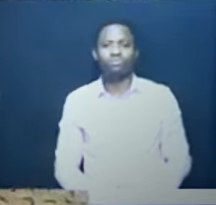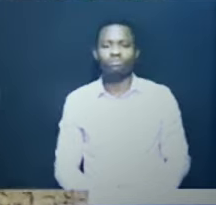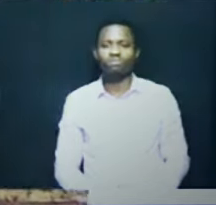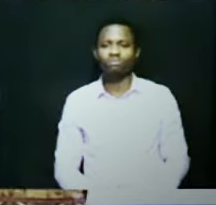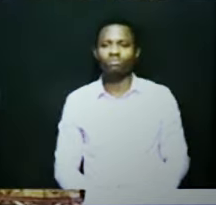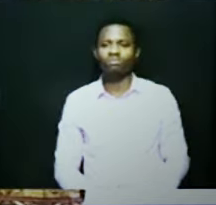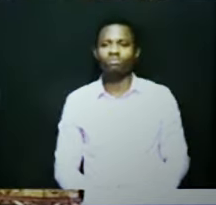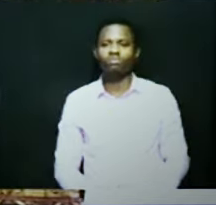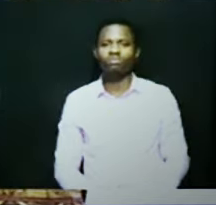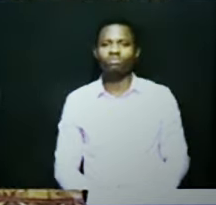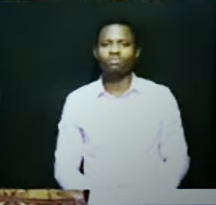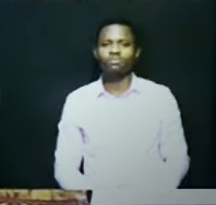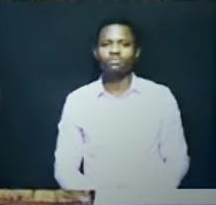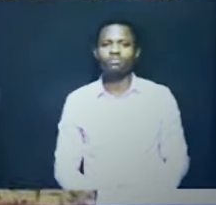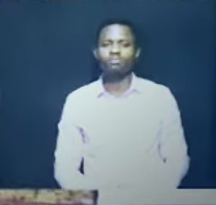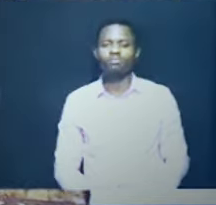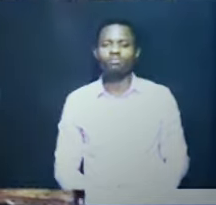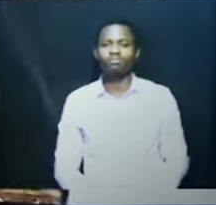progress.